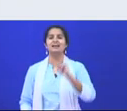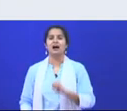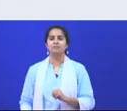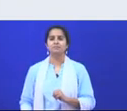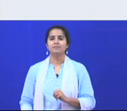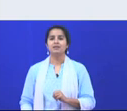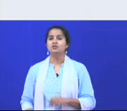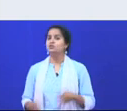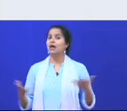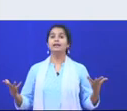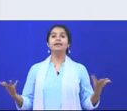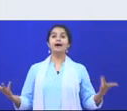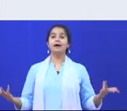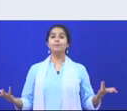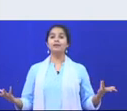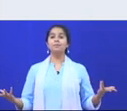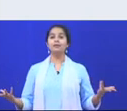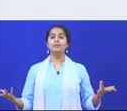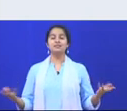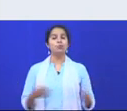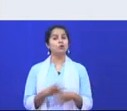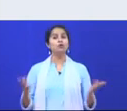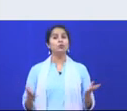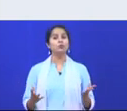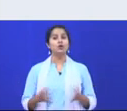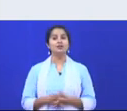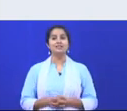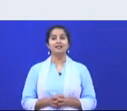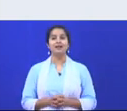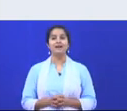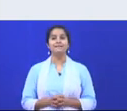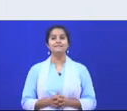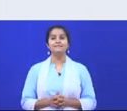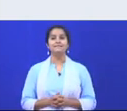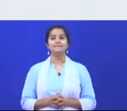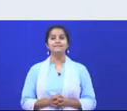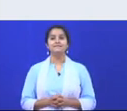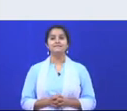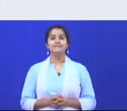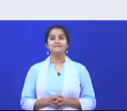sir, sthalika. So, sthalikayam kim kim asti, what all do you want to put on a sthalika?